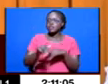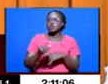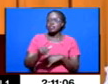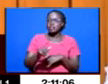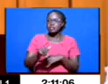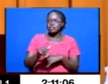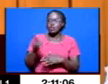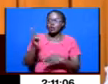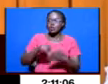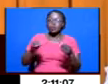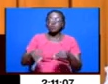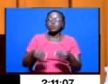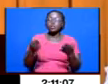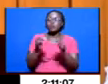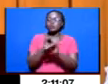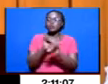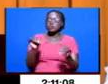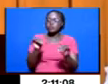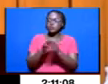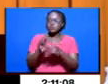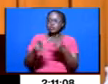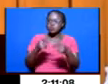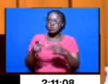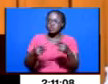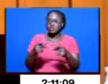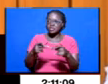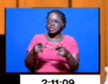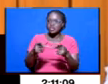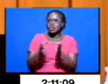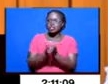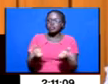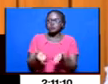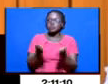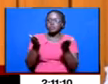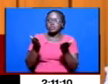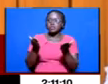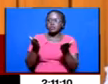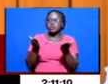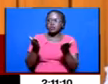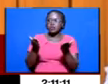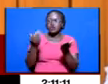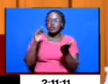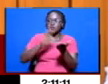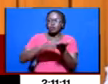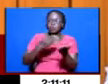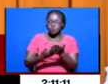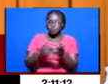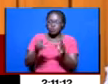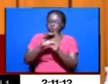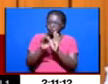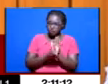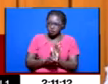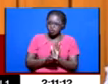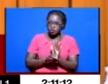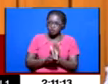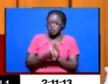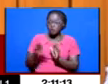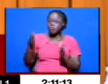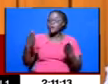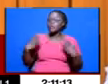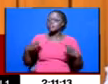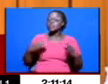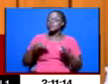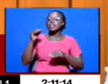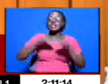what will give purity to the process is the enactment of the proposals as a constitution by the people in the